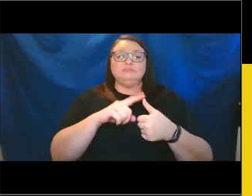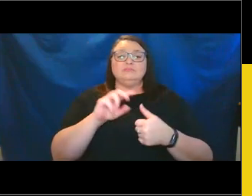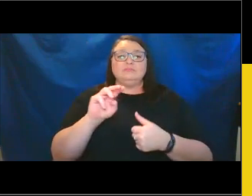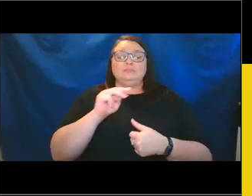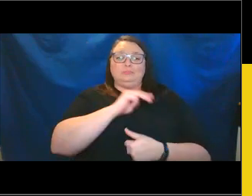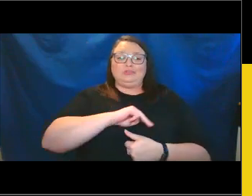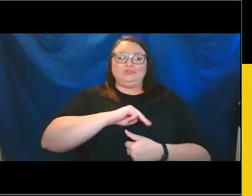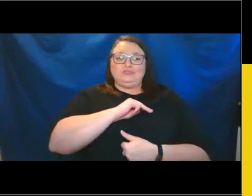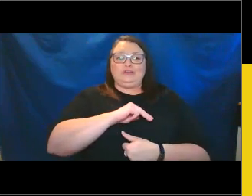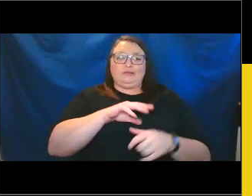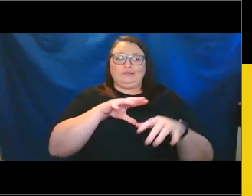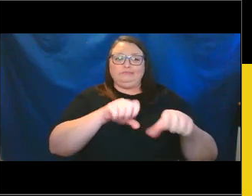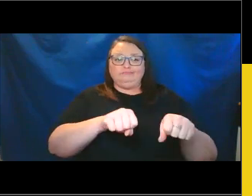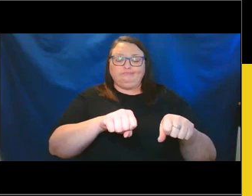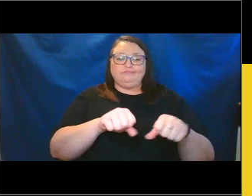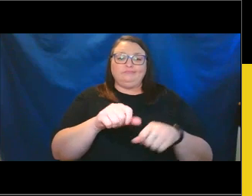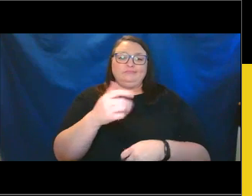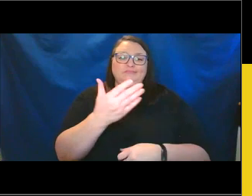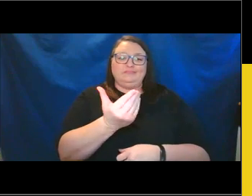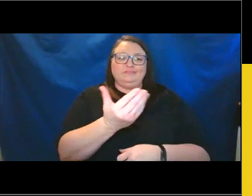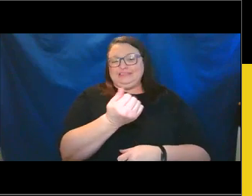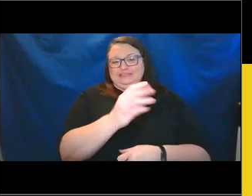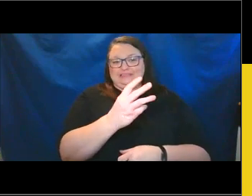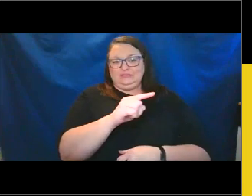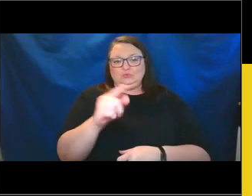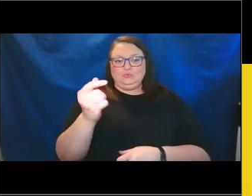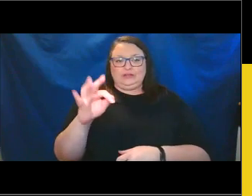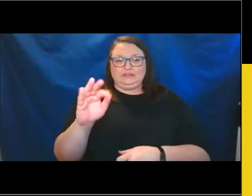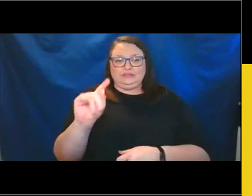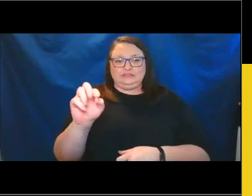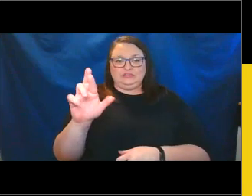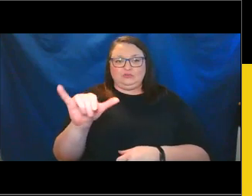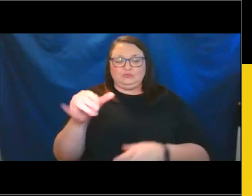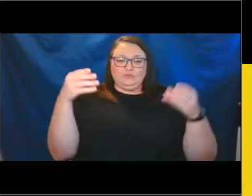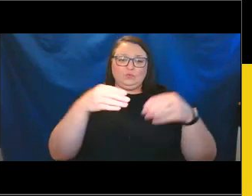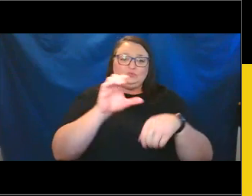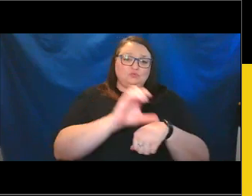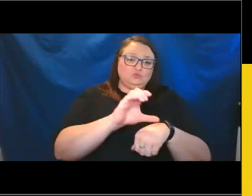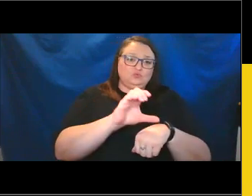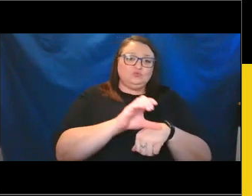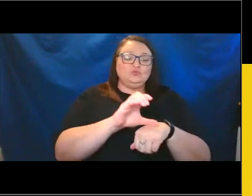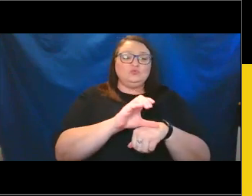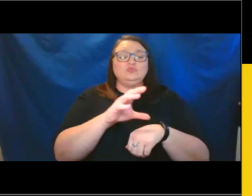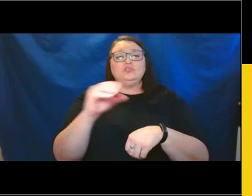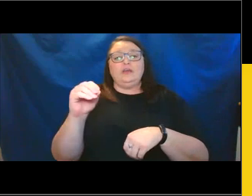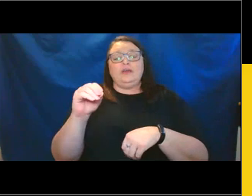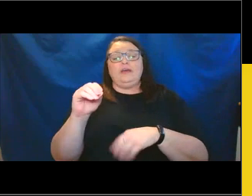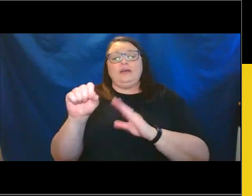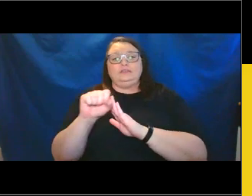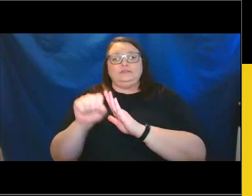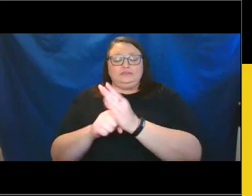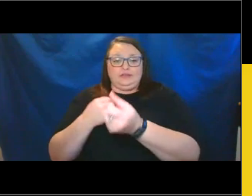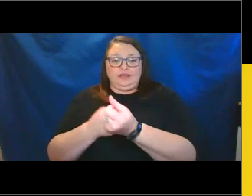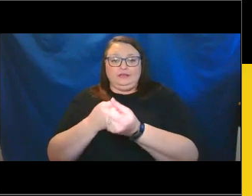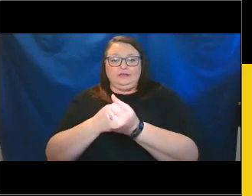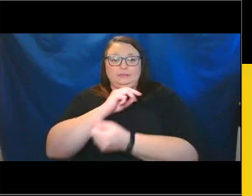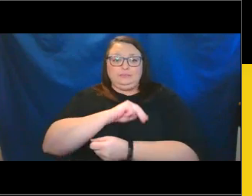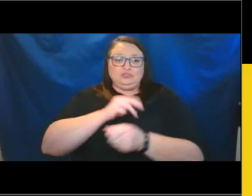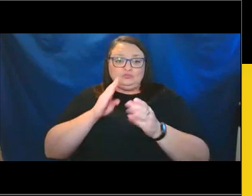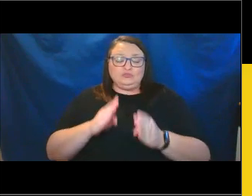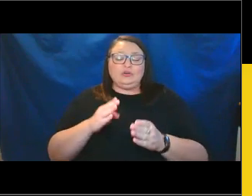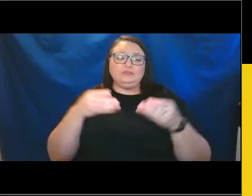the 16th and 19th century. That really focused on church and state missionaries and really pushed the white supremacy